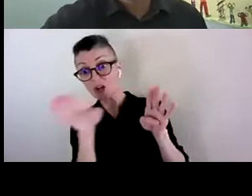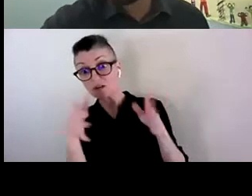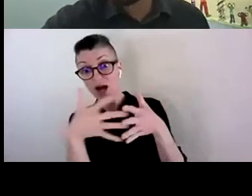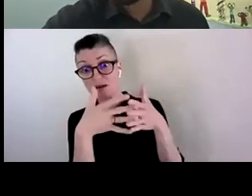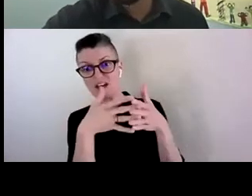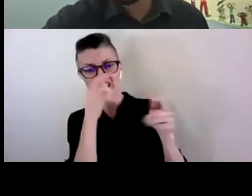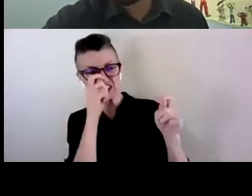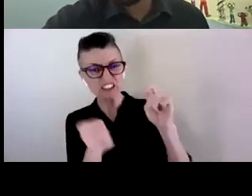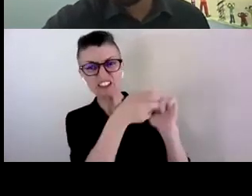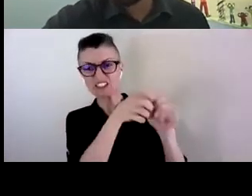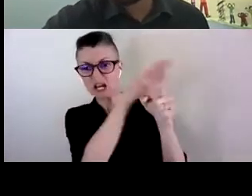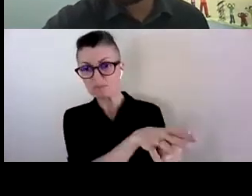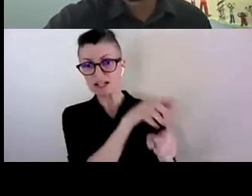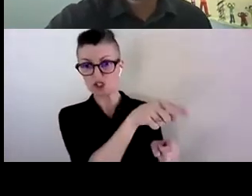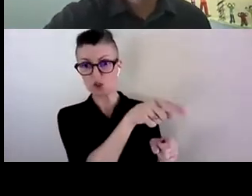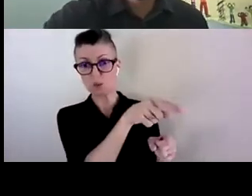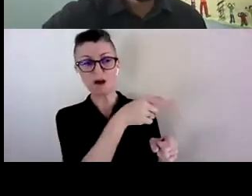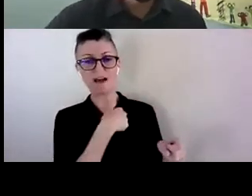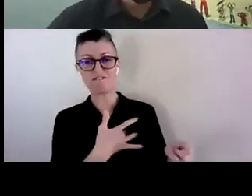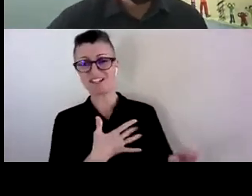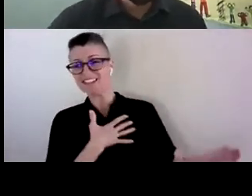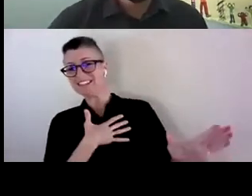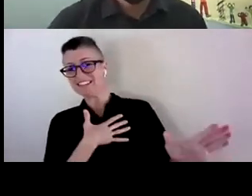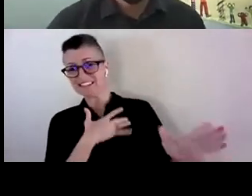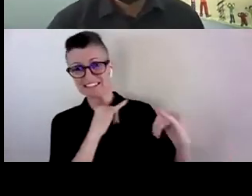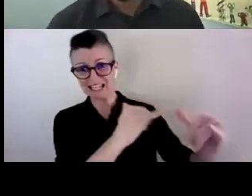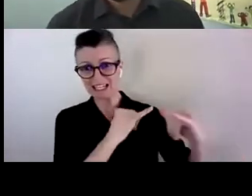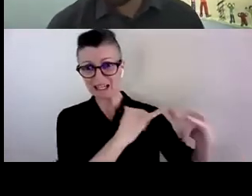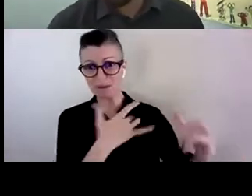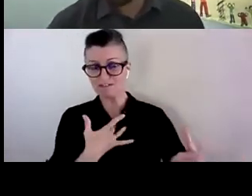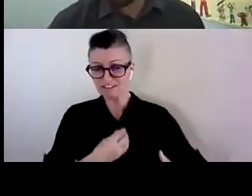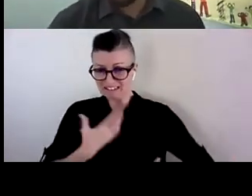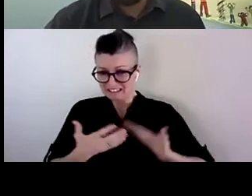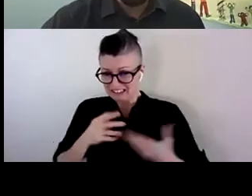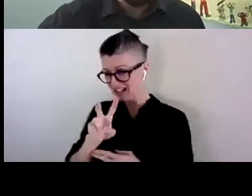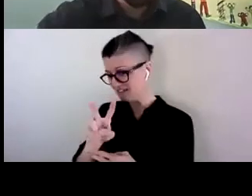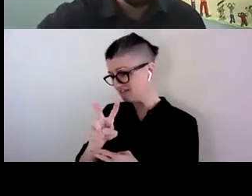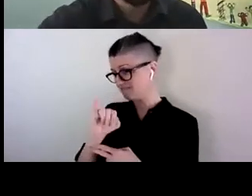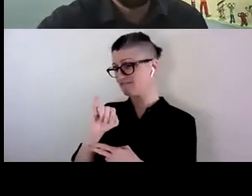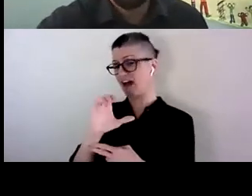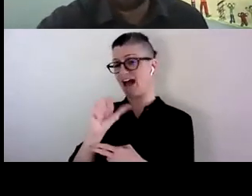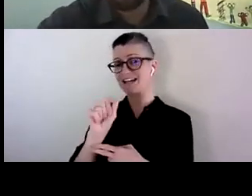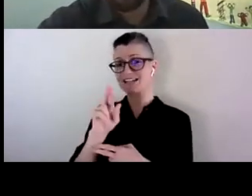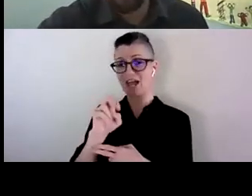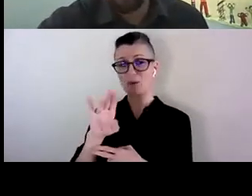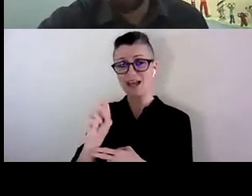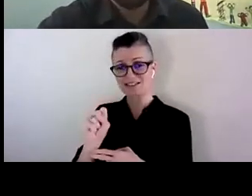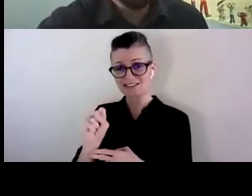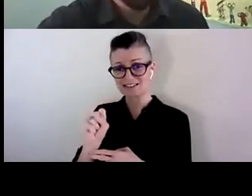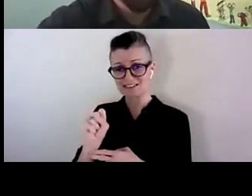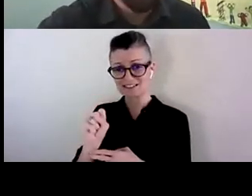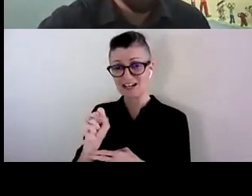us too. When we see on TV how our people are dehumanized and othered and inferiorized